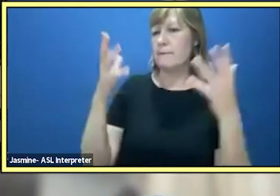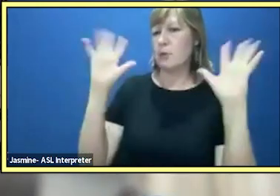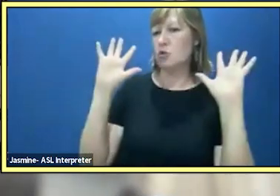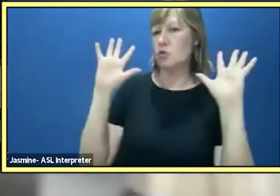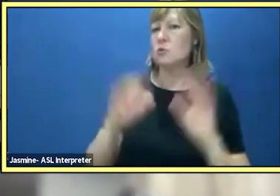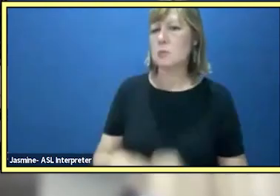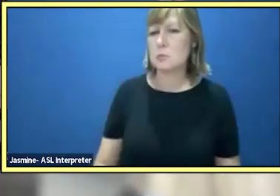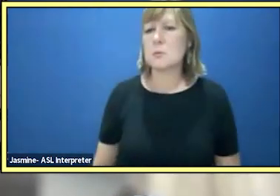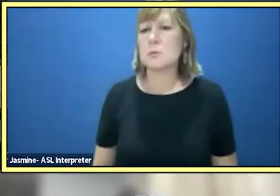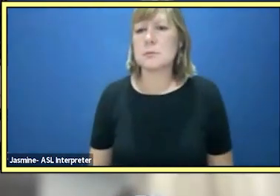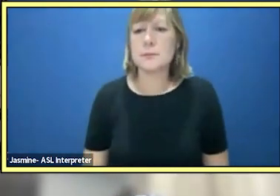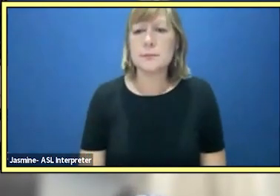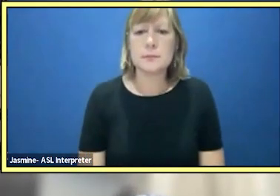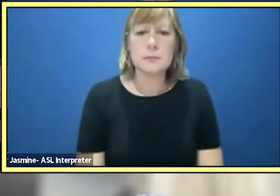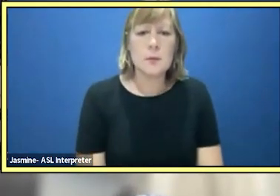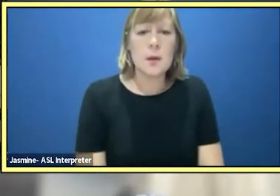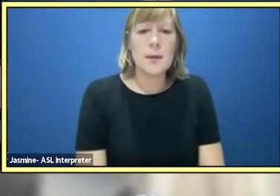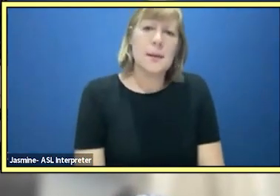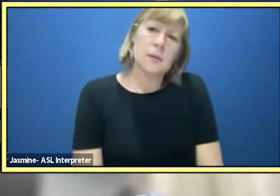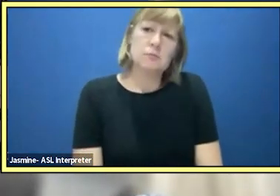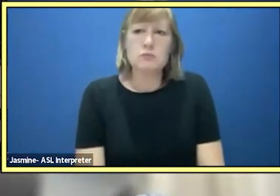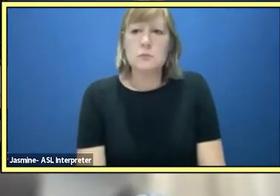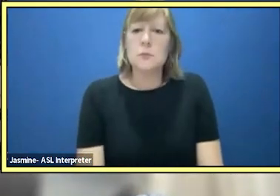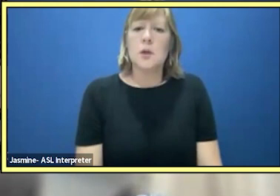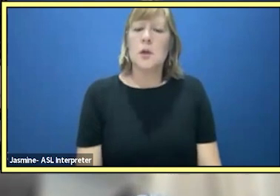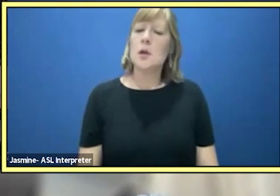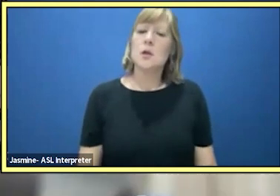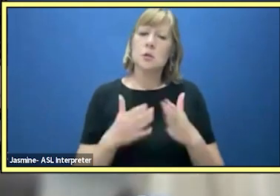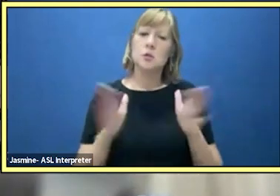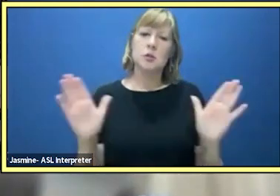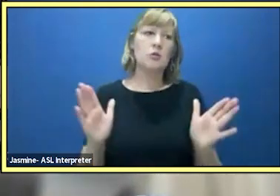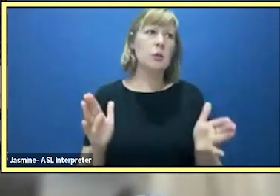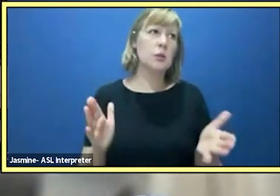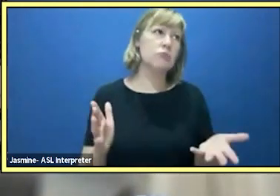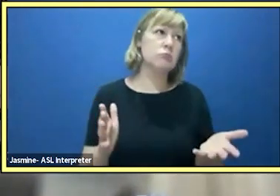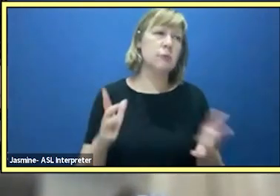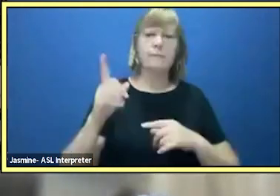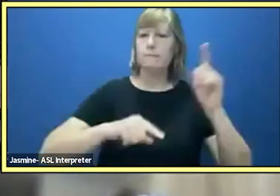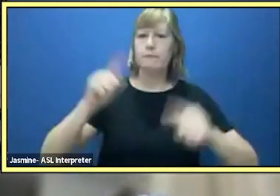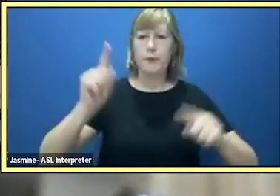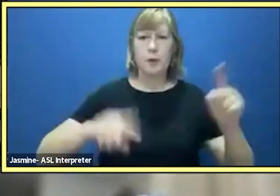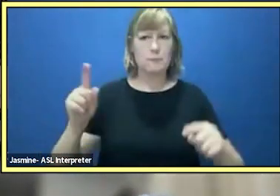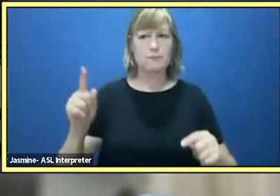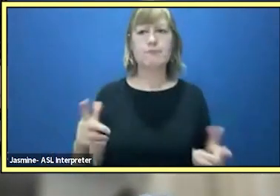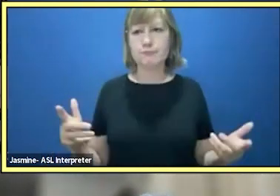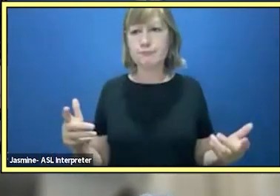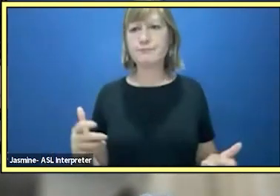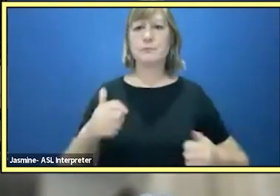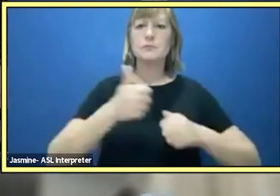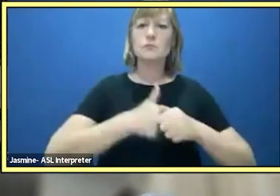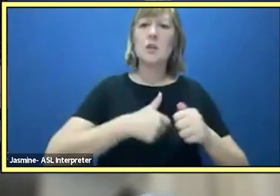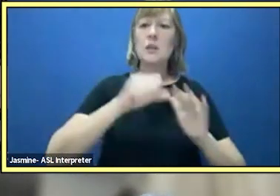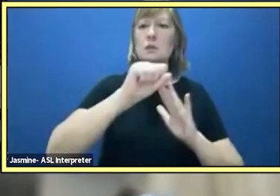mean, I guess what I could generally say is it's very widely varied. Every state is sort of still in the middle